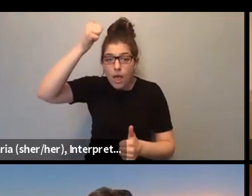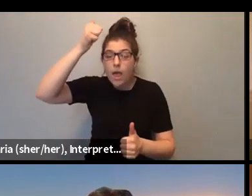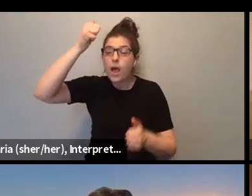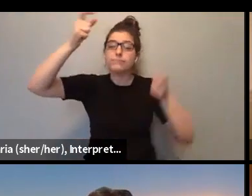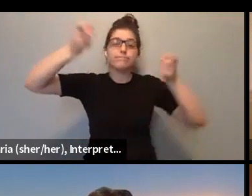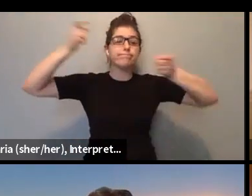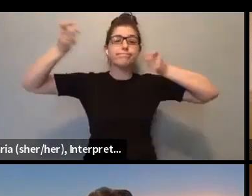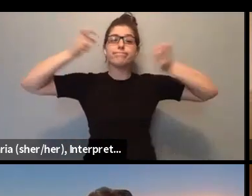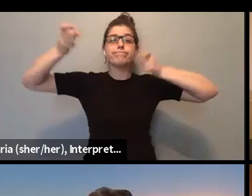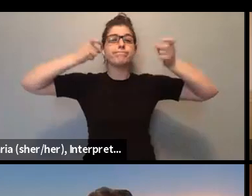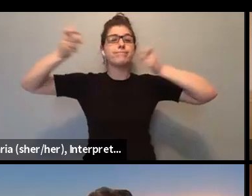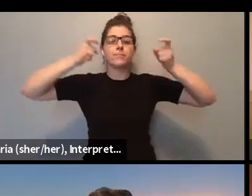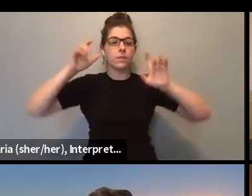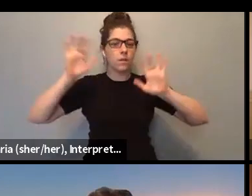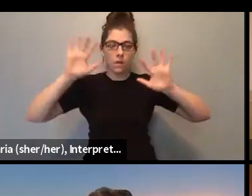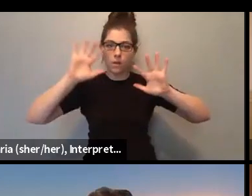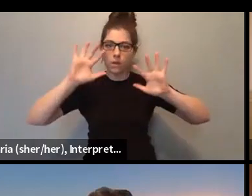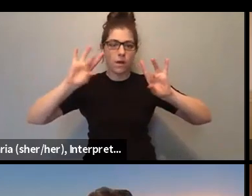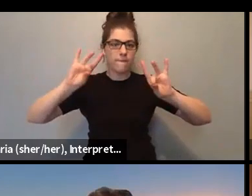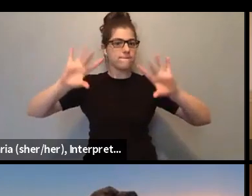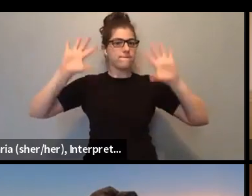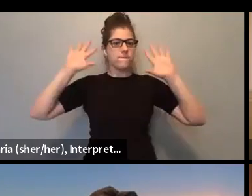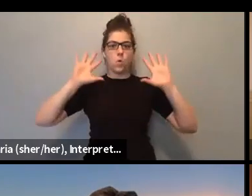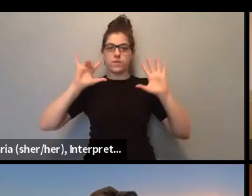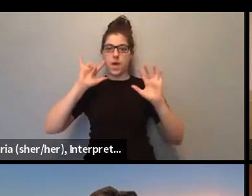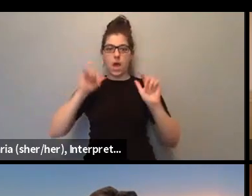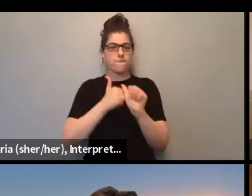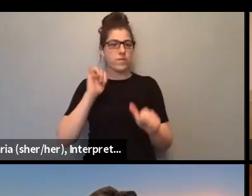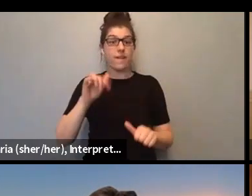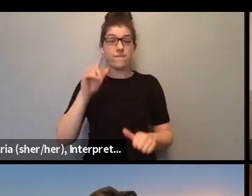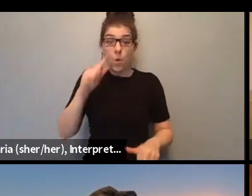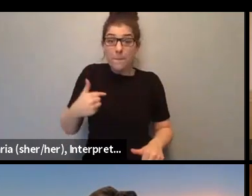voice, which is not so important to me.